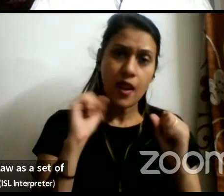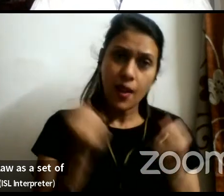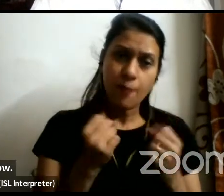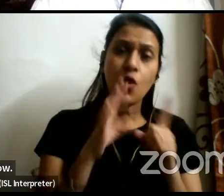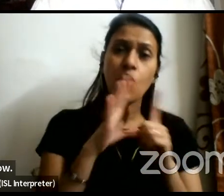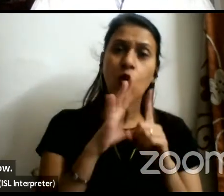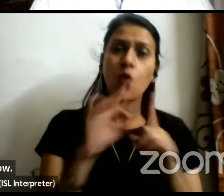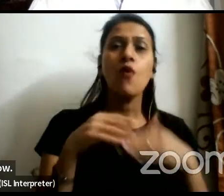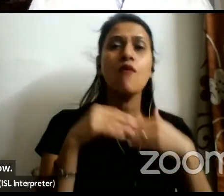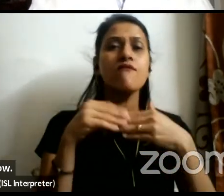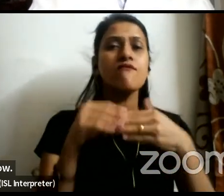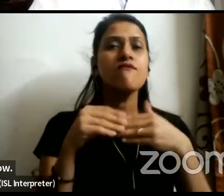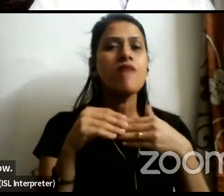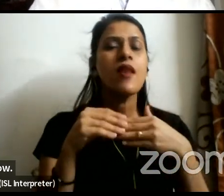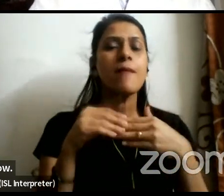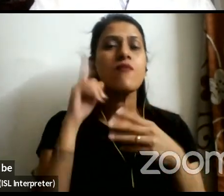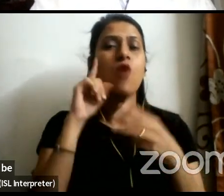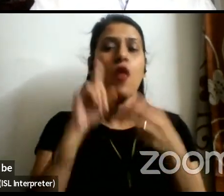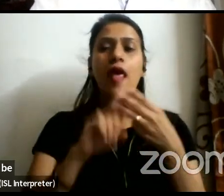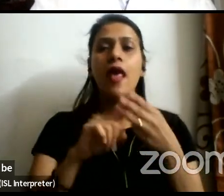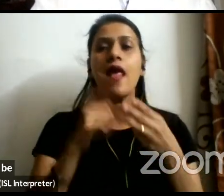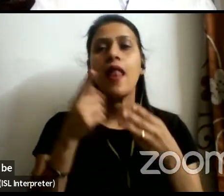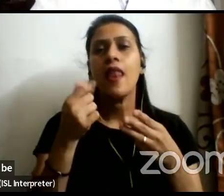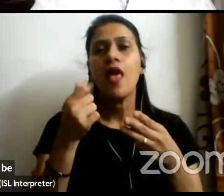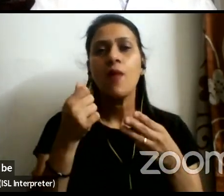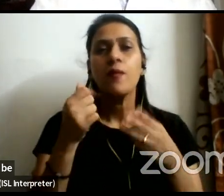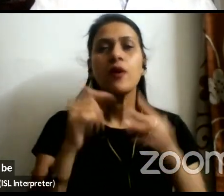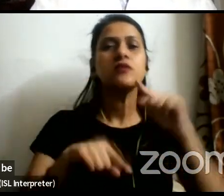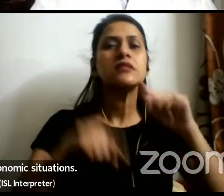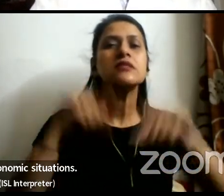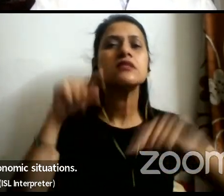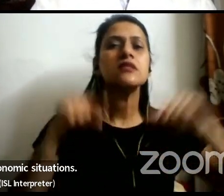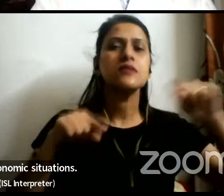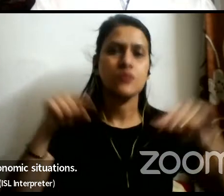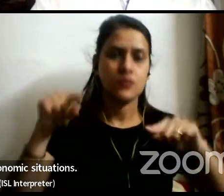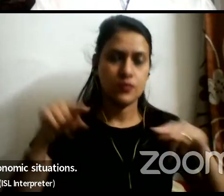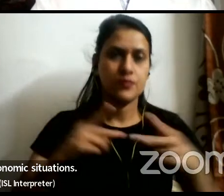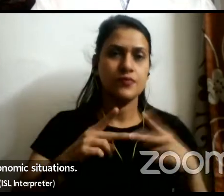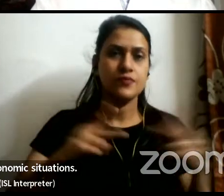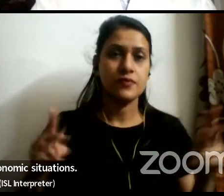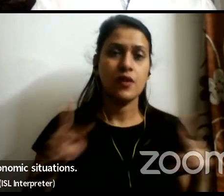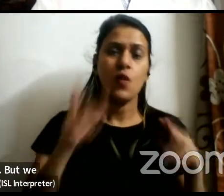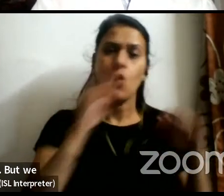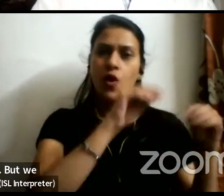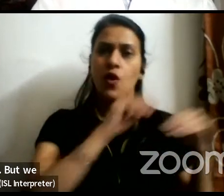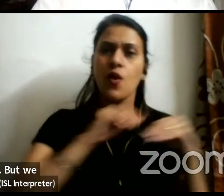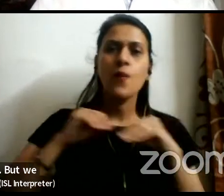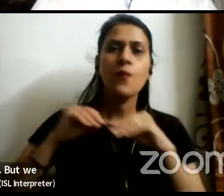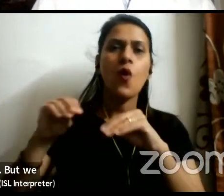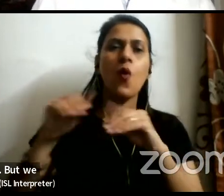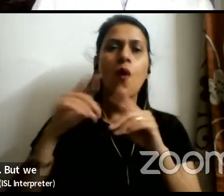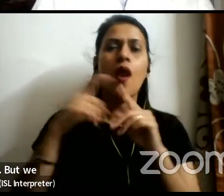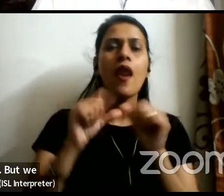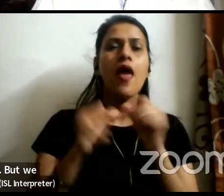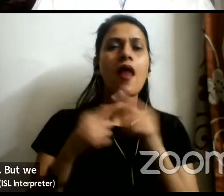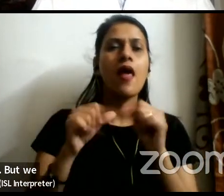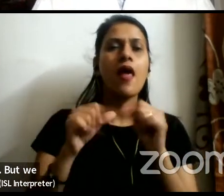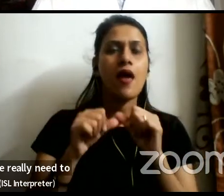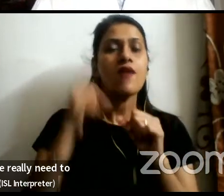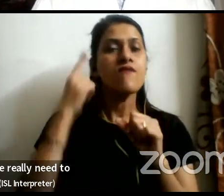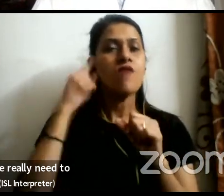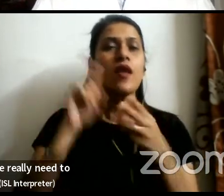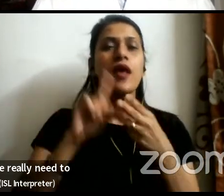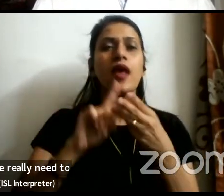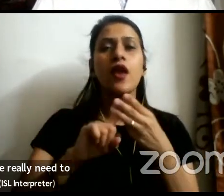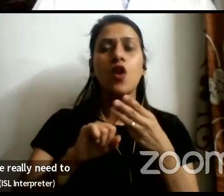flexible to different economic situations. So I think we'll start with data, but we really need to move to data analysis and competition and economic analysis of